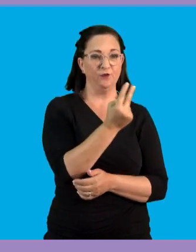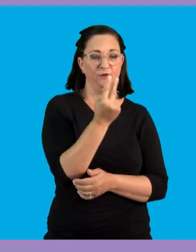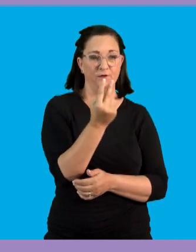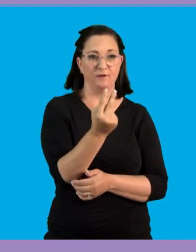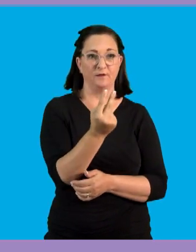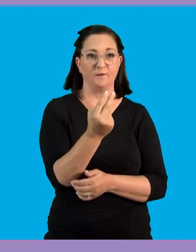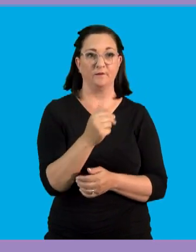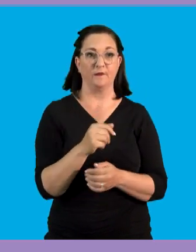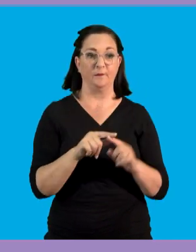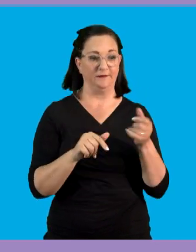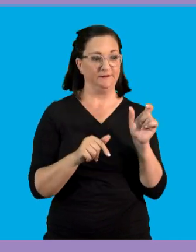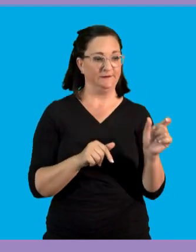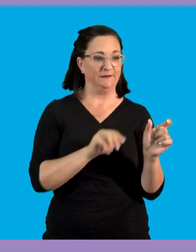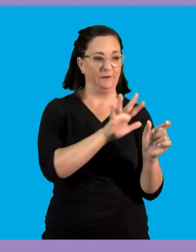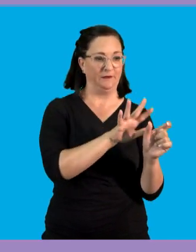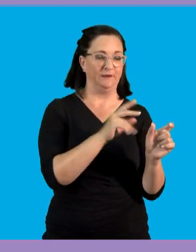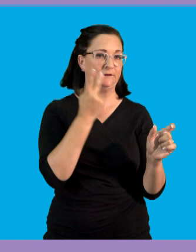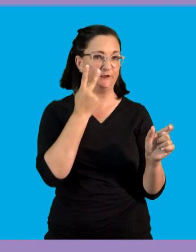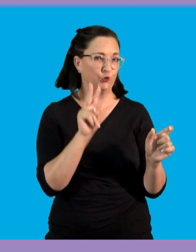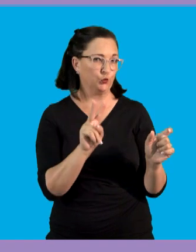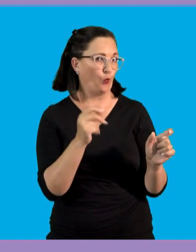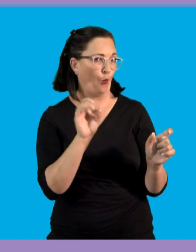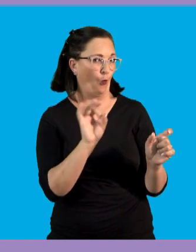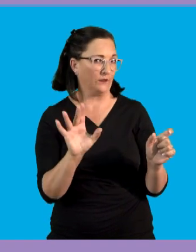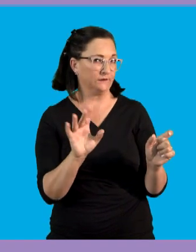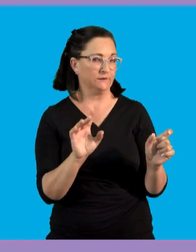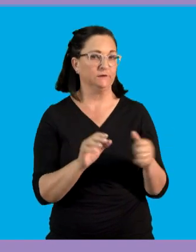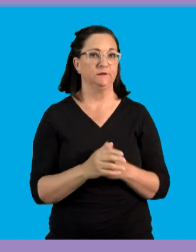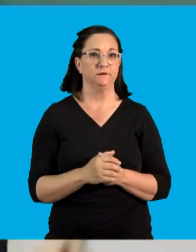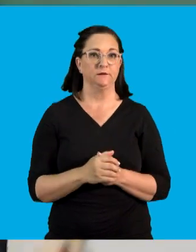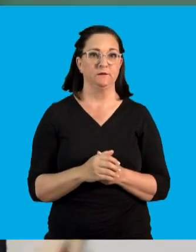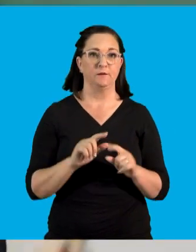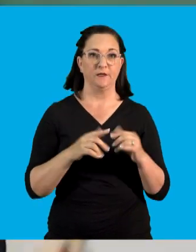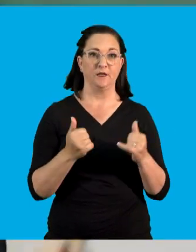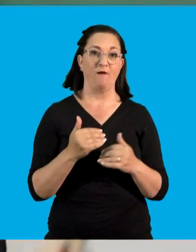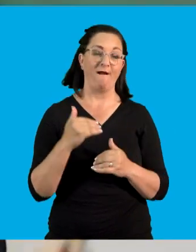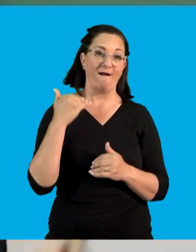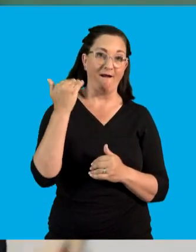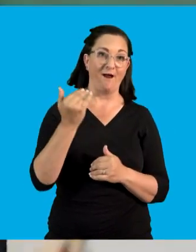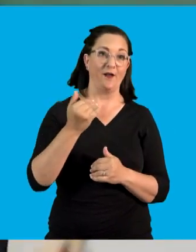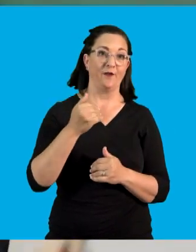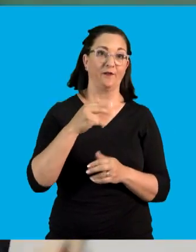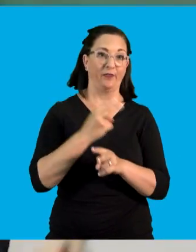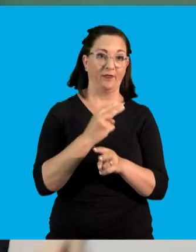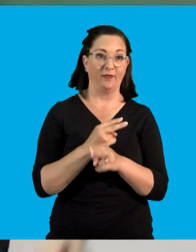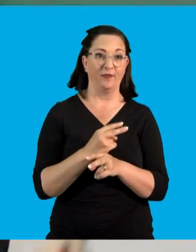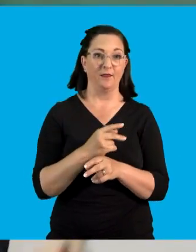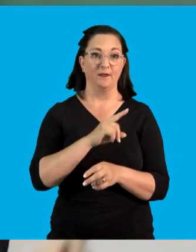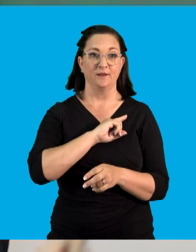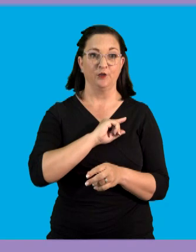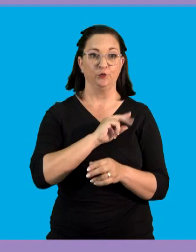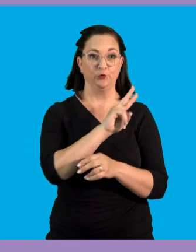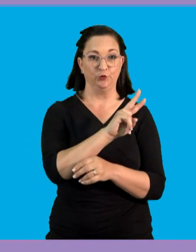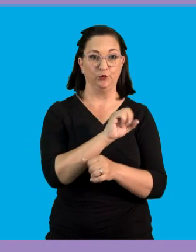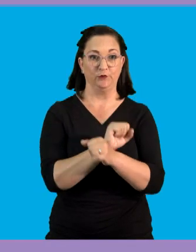2 times here, and the 2 appears once. So what are we going to do? We are going to take the highest frequency, meaning I'm going